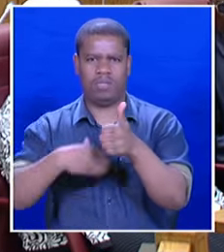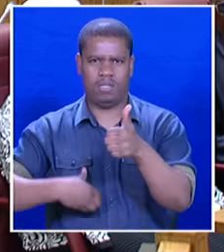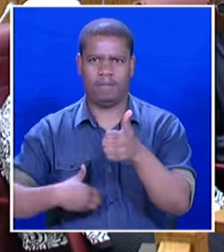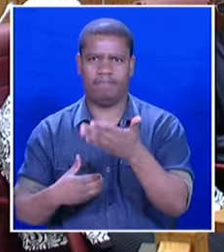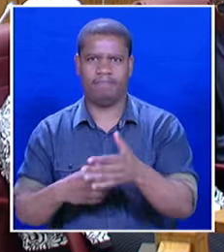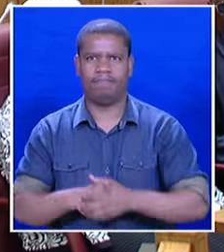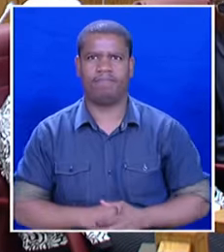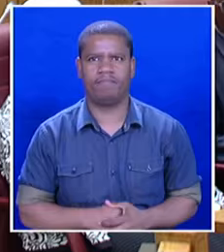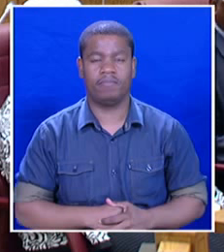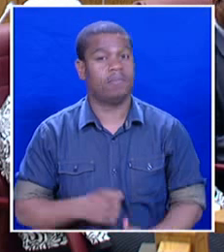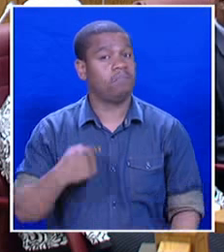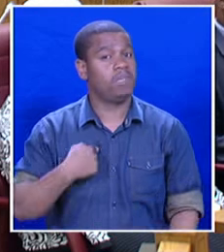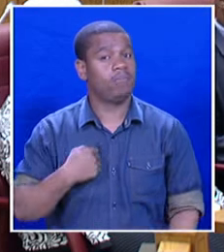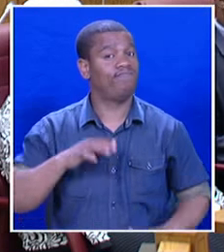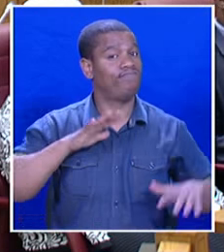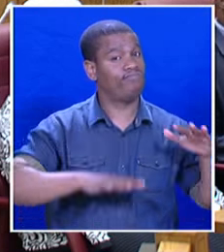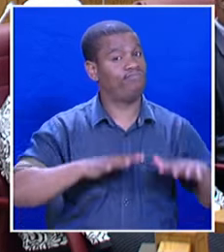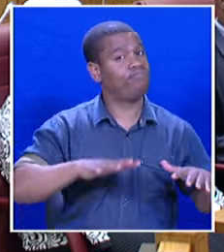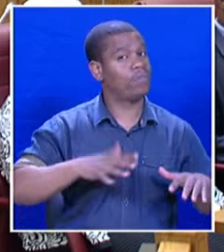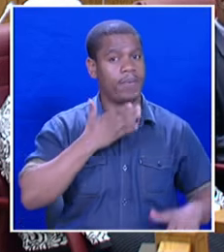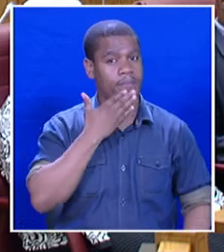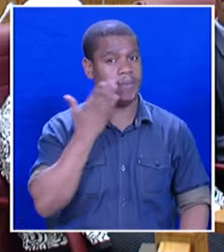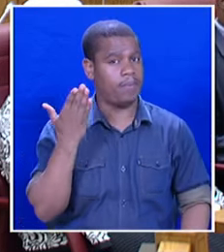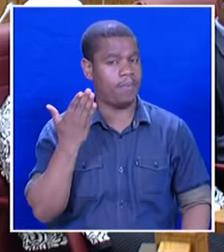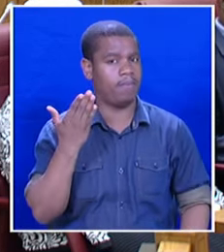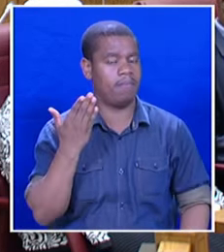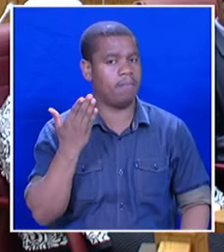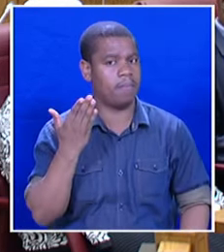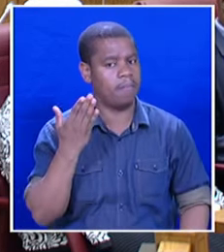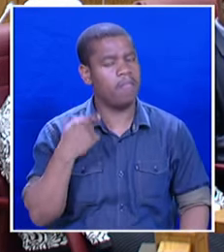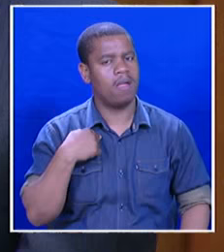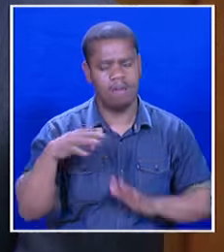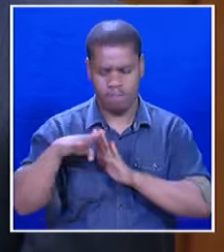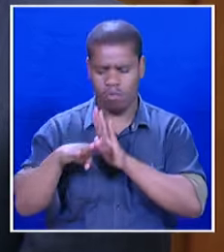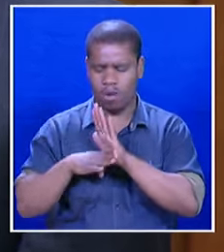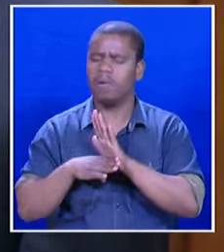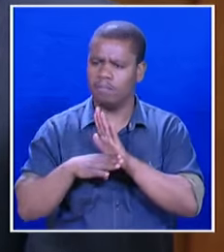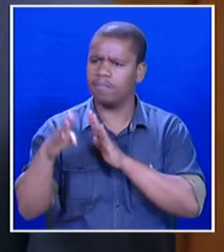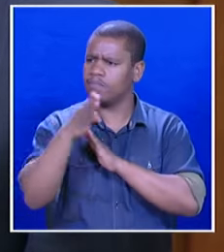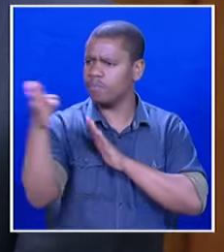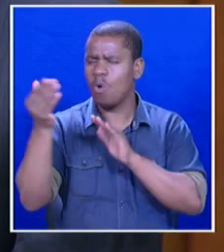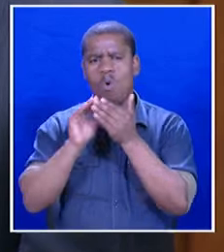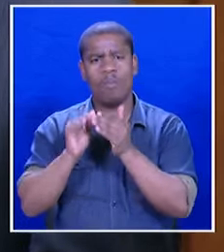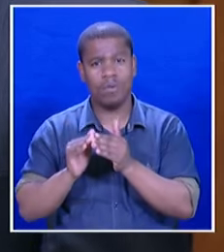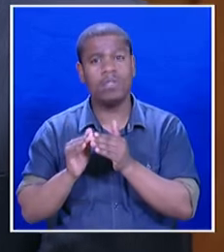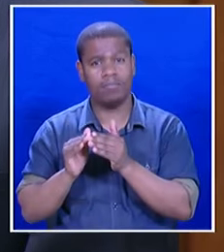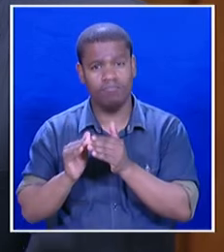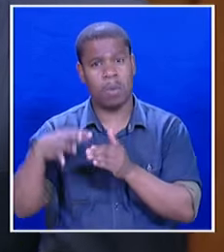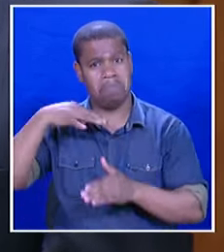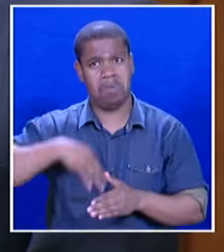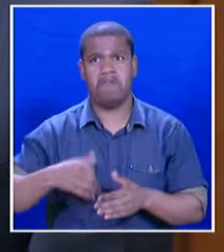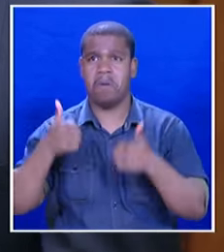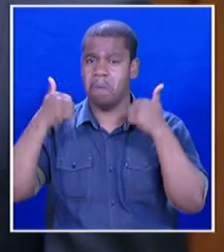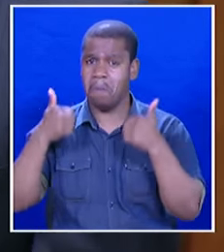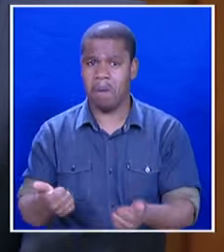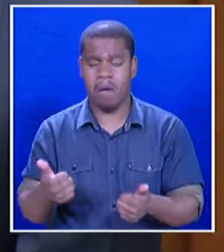doubt that the program we're talking about, it's helping our communities a lot. There's no doubt, nobody will make you, you